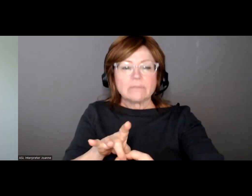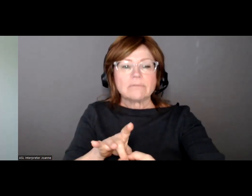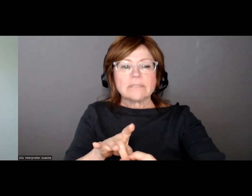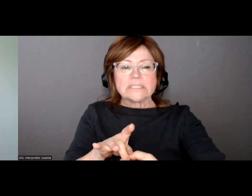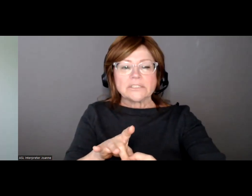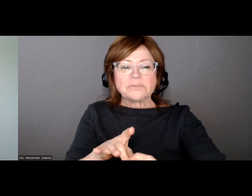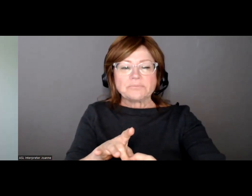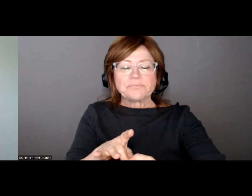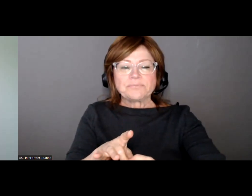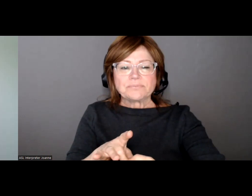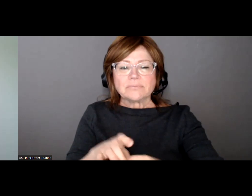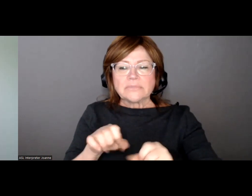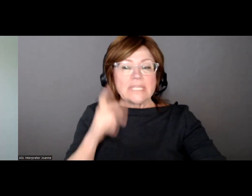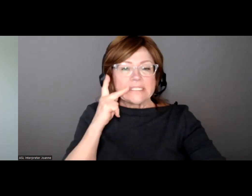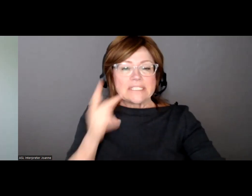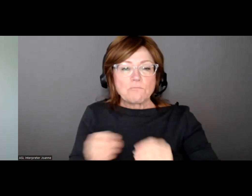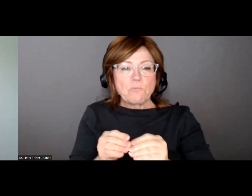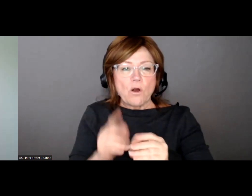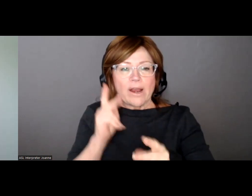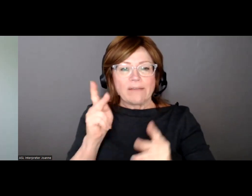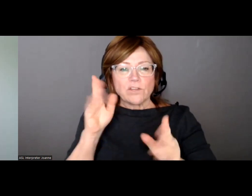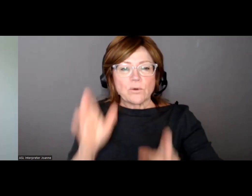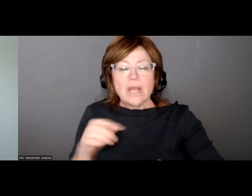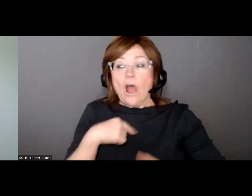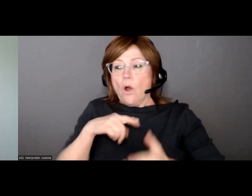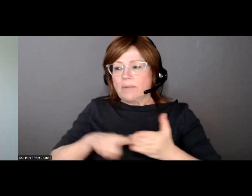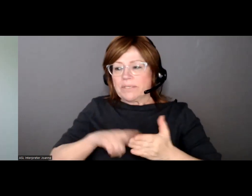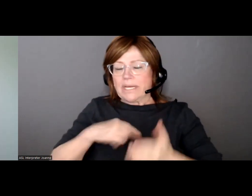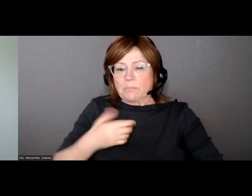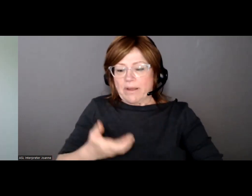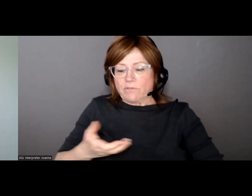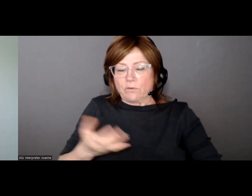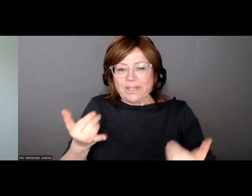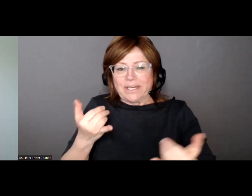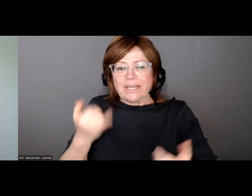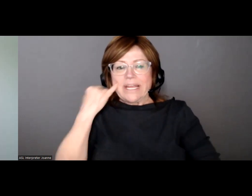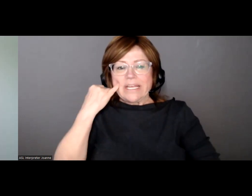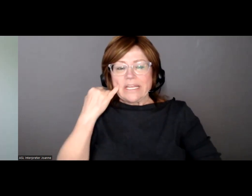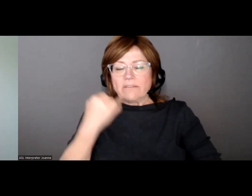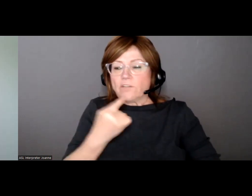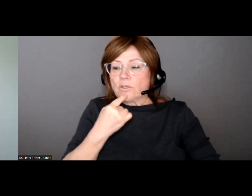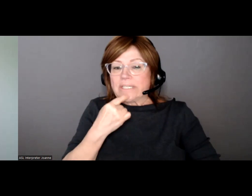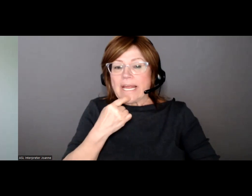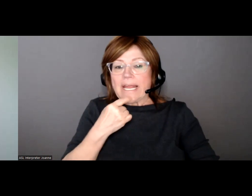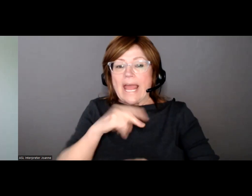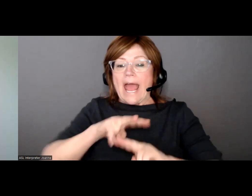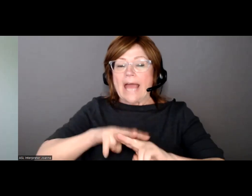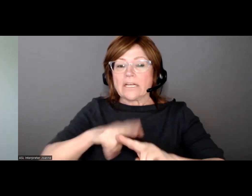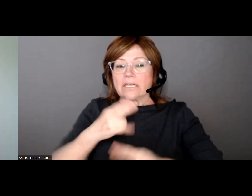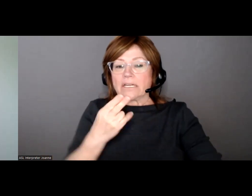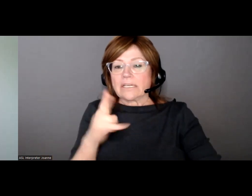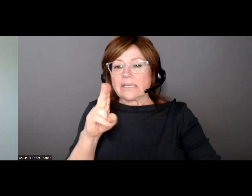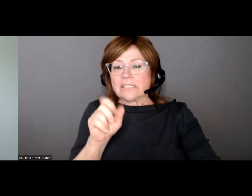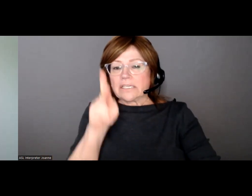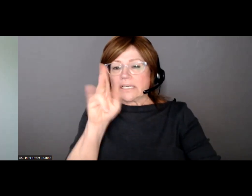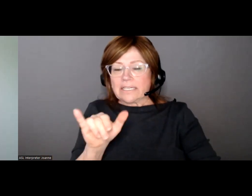viewers than there. Oh yeah, so sorry. I just checking this on my phone right now. So if you say hashtag Husky, you can scroll